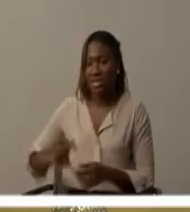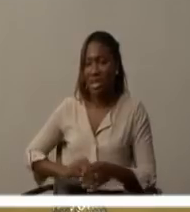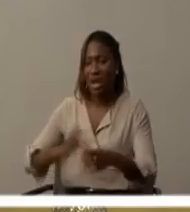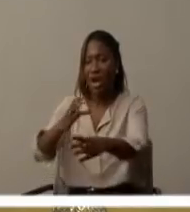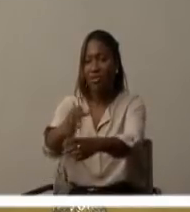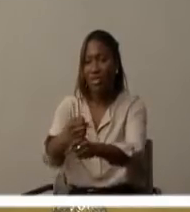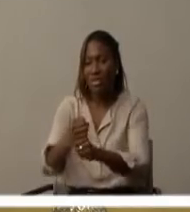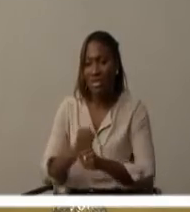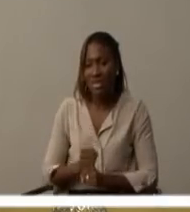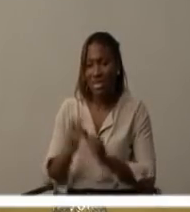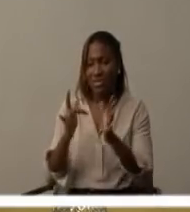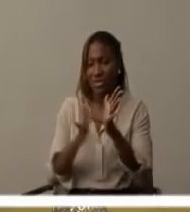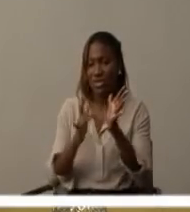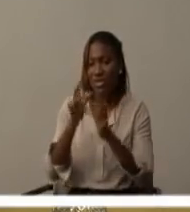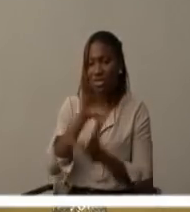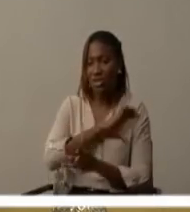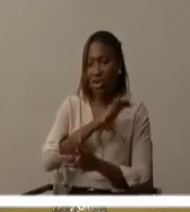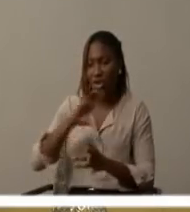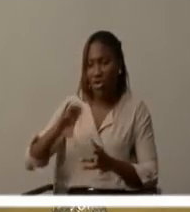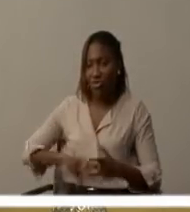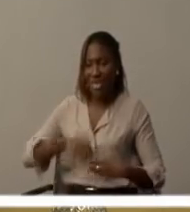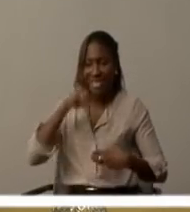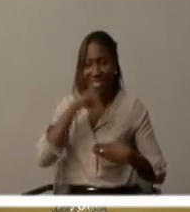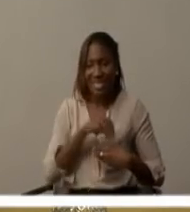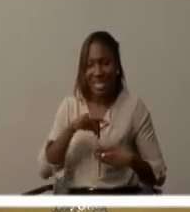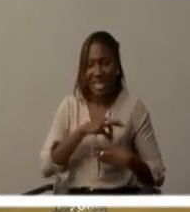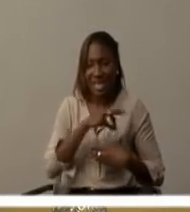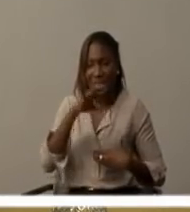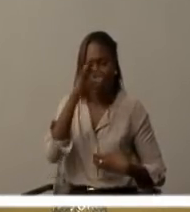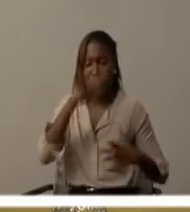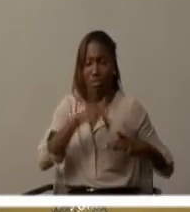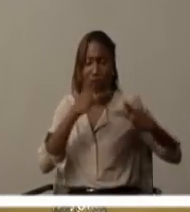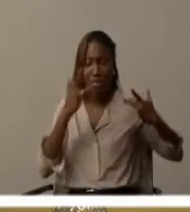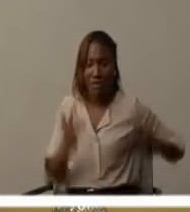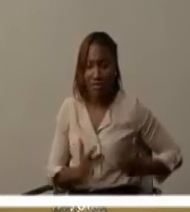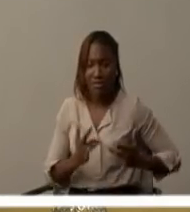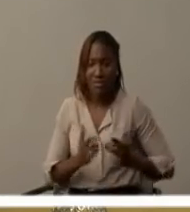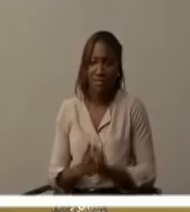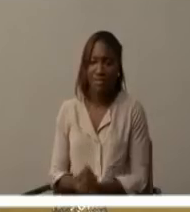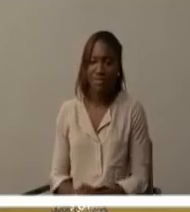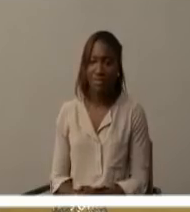Receive Jesus Christ spiritually into your heart today.